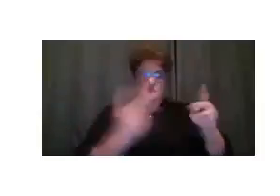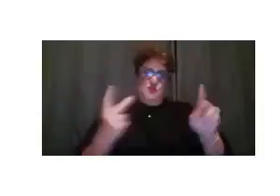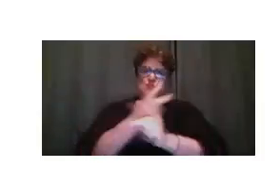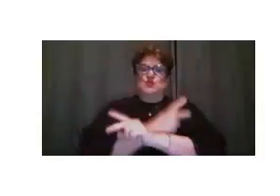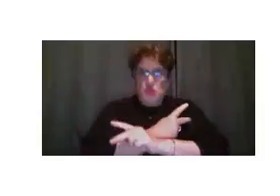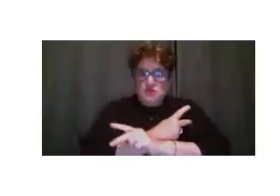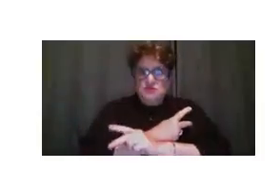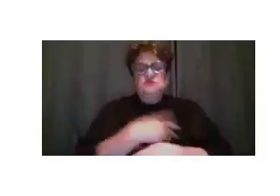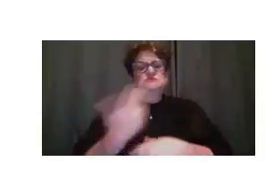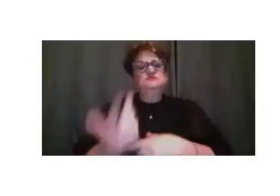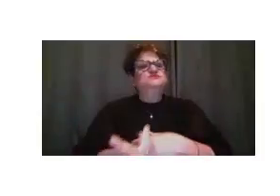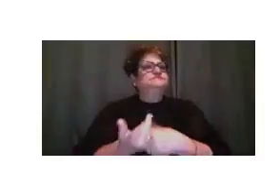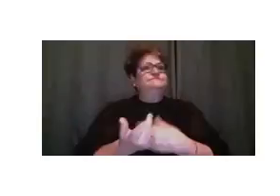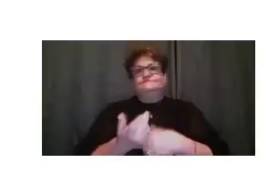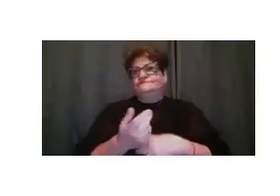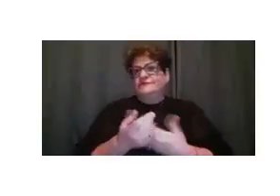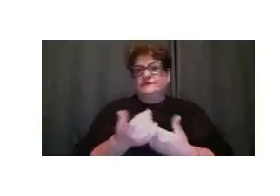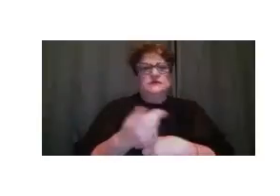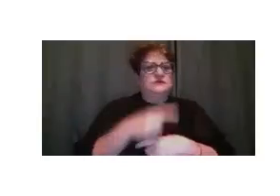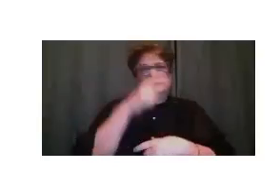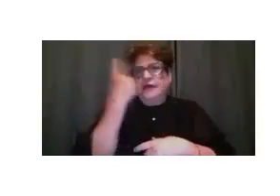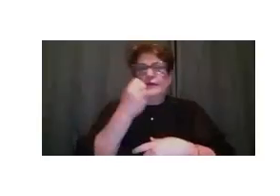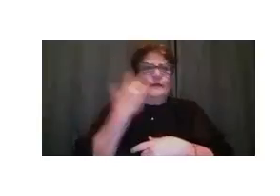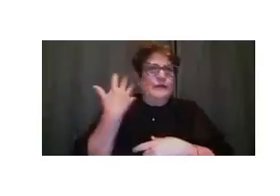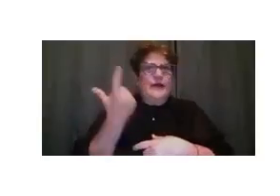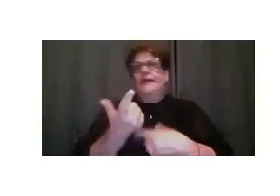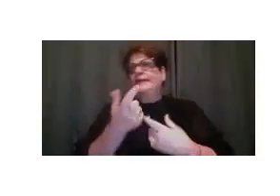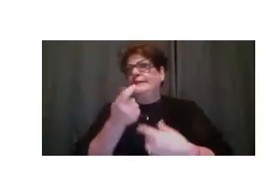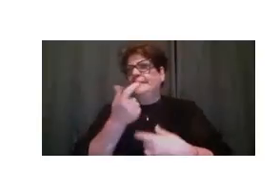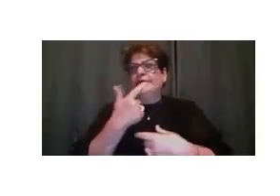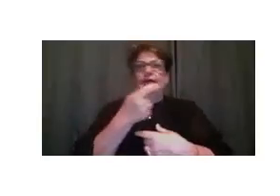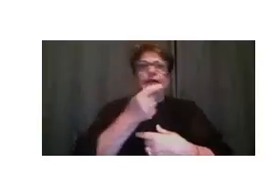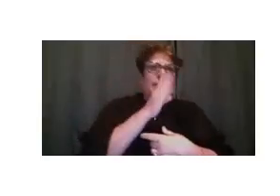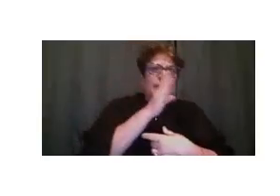identify with, right? I do want to add